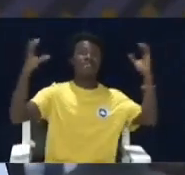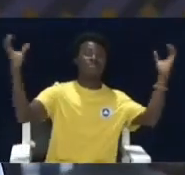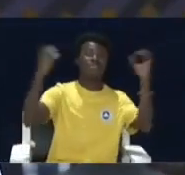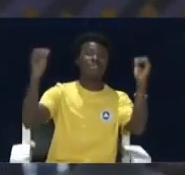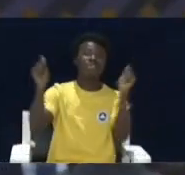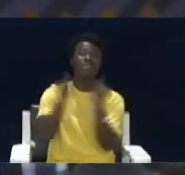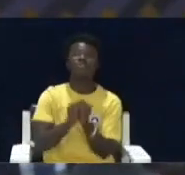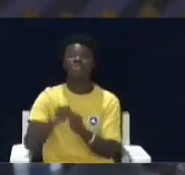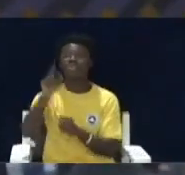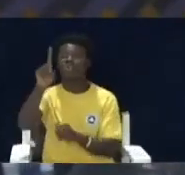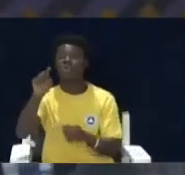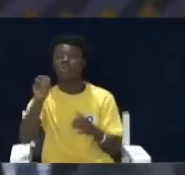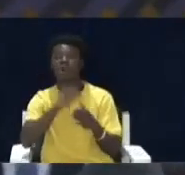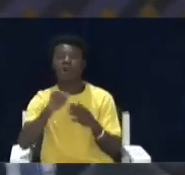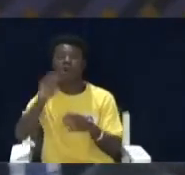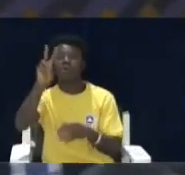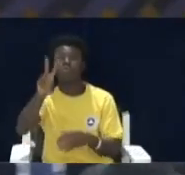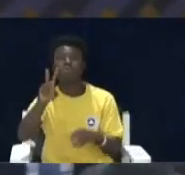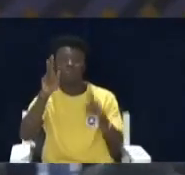with one or two people